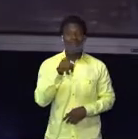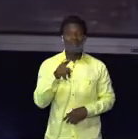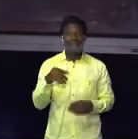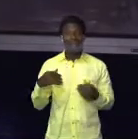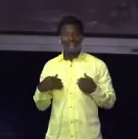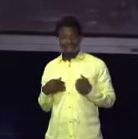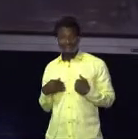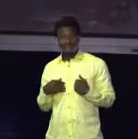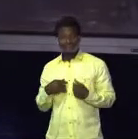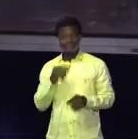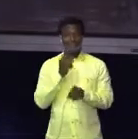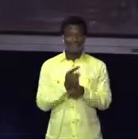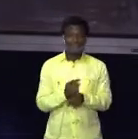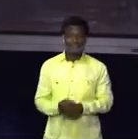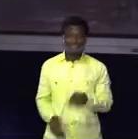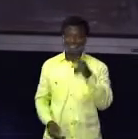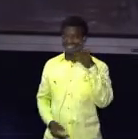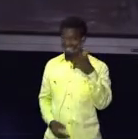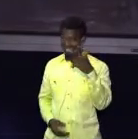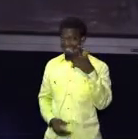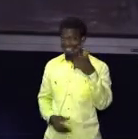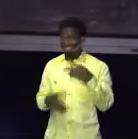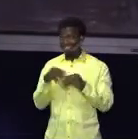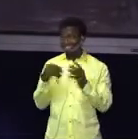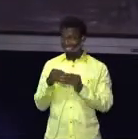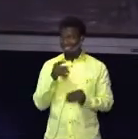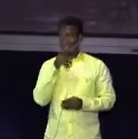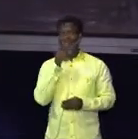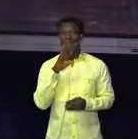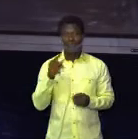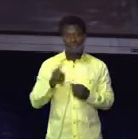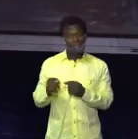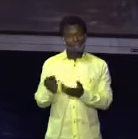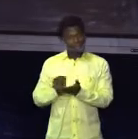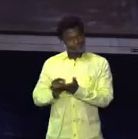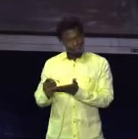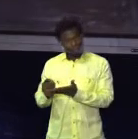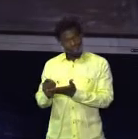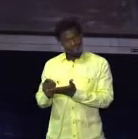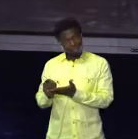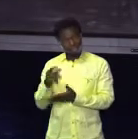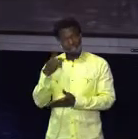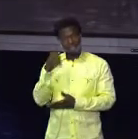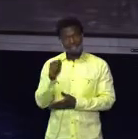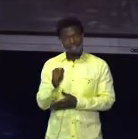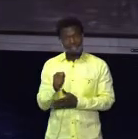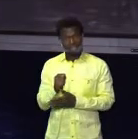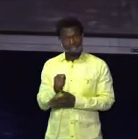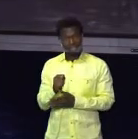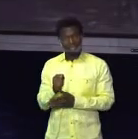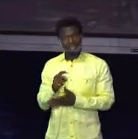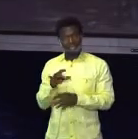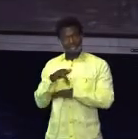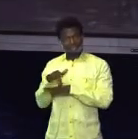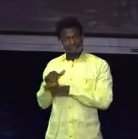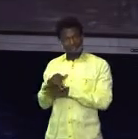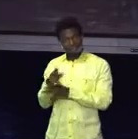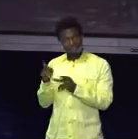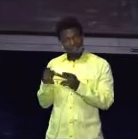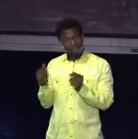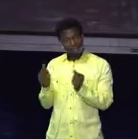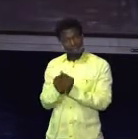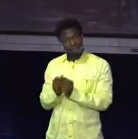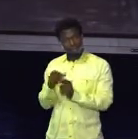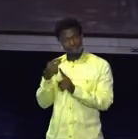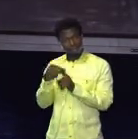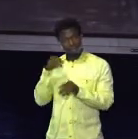You have just these 3 sentences. You are to fill the blank space with the